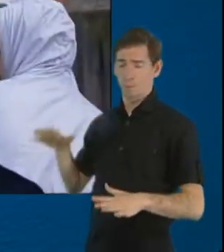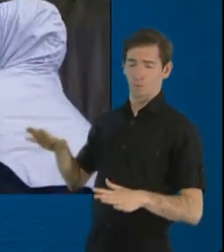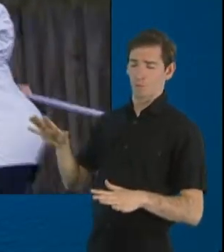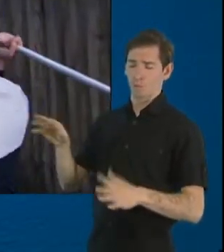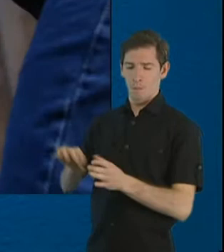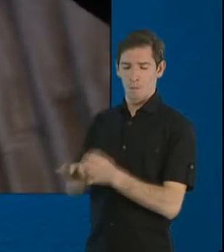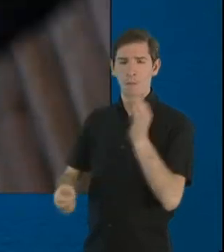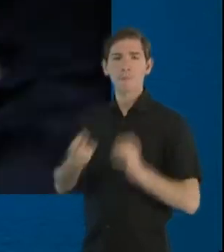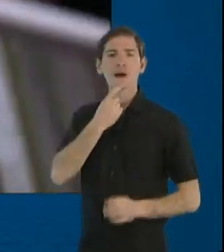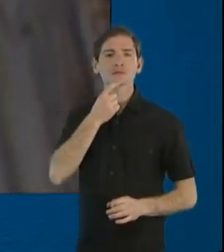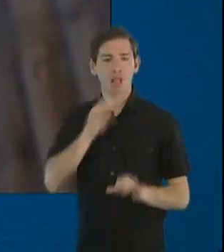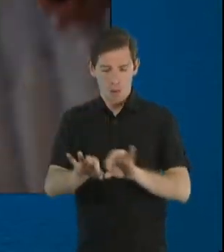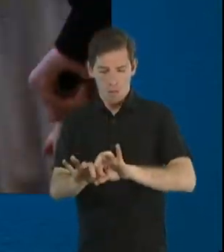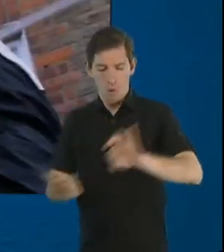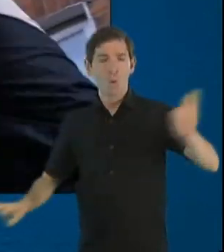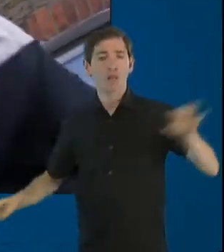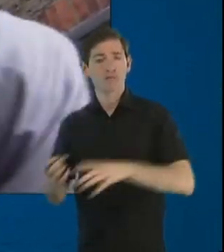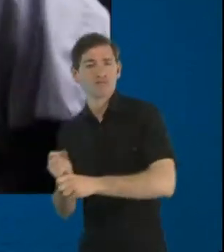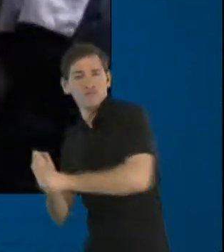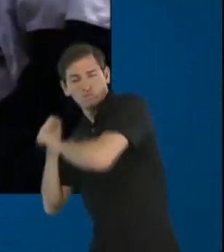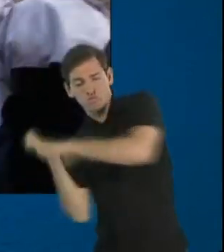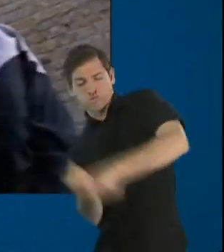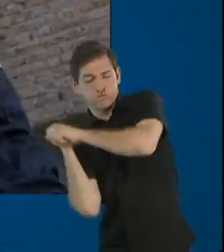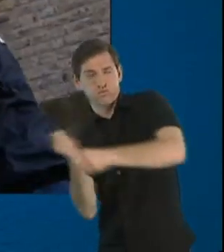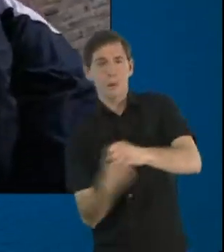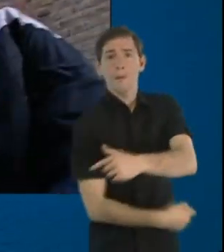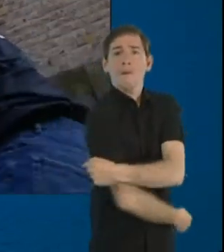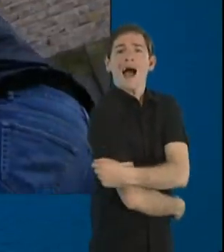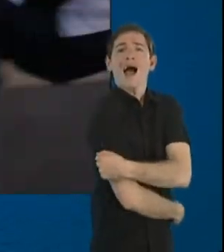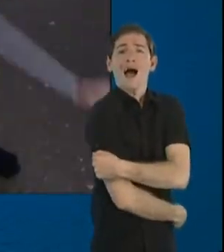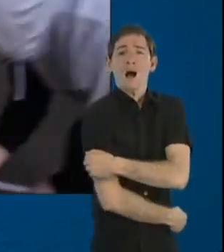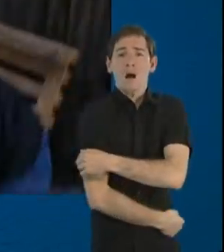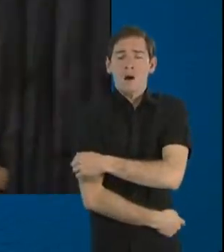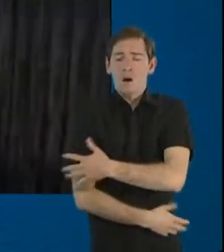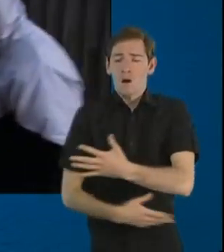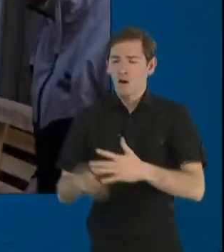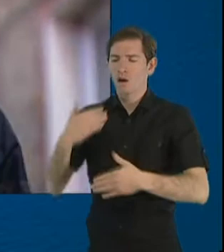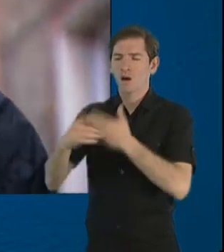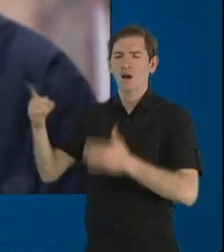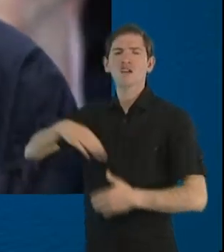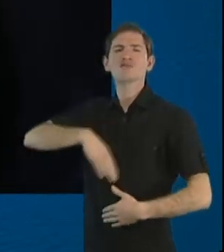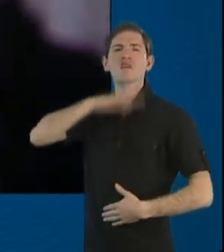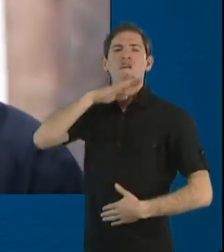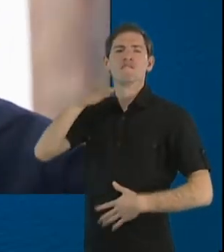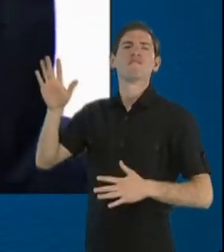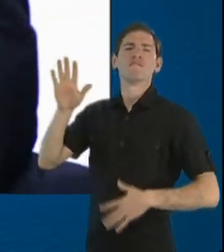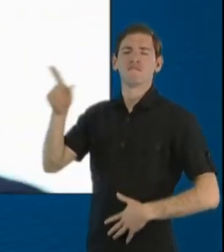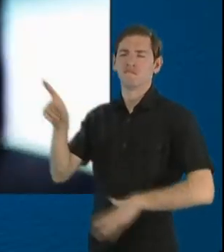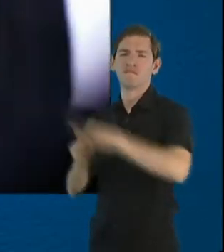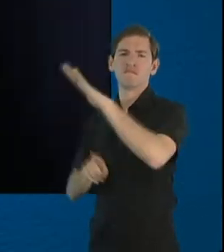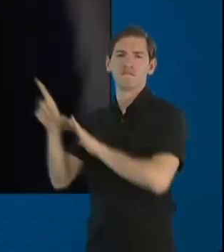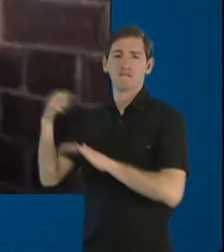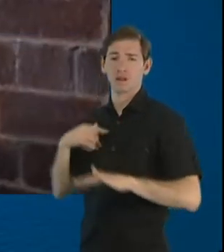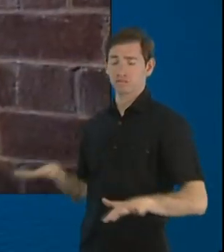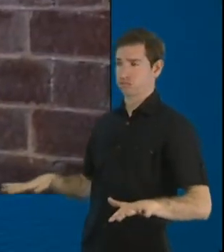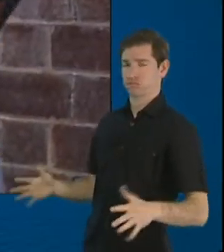up a metal pole and starts beating me with it on my back. And then